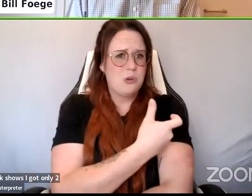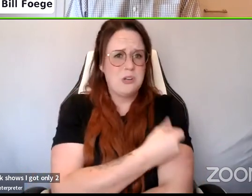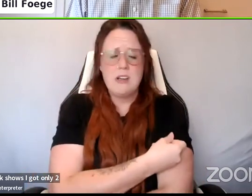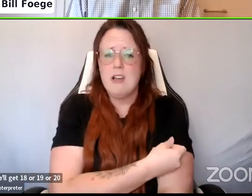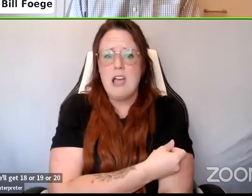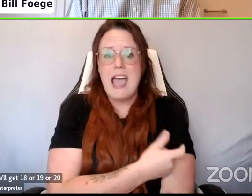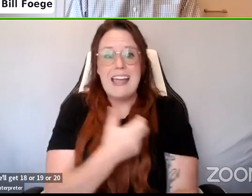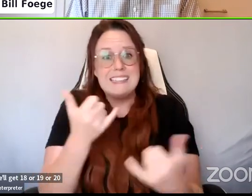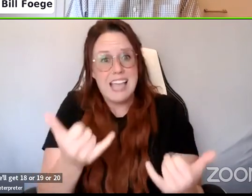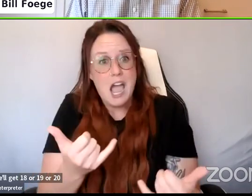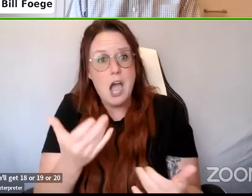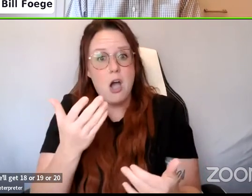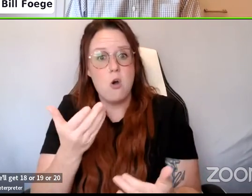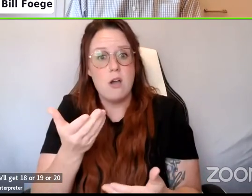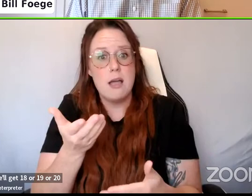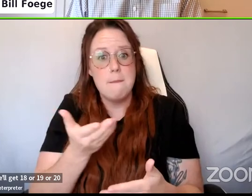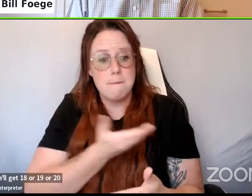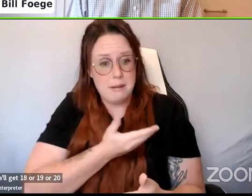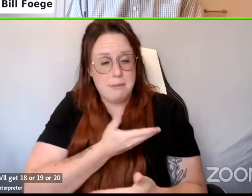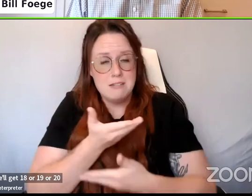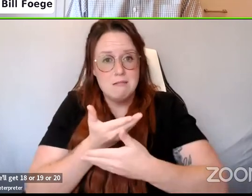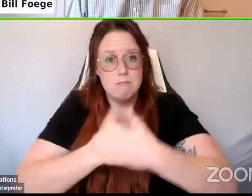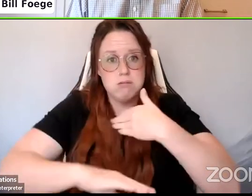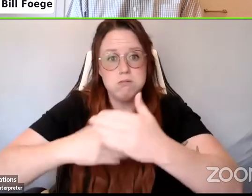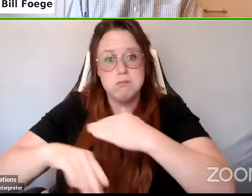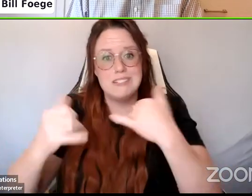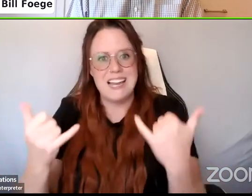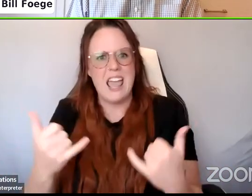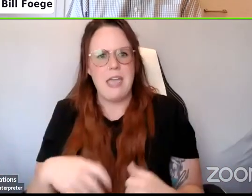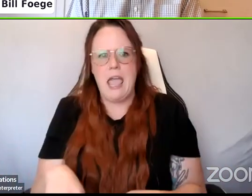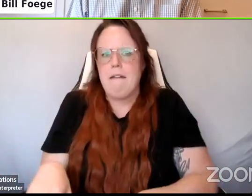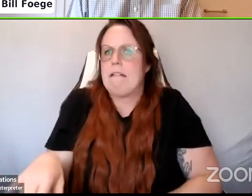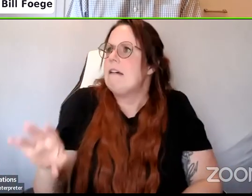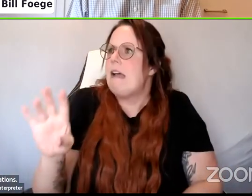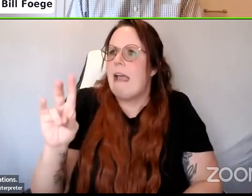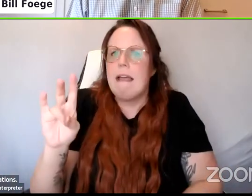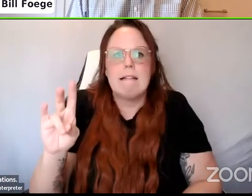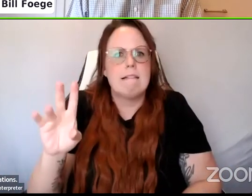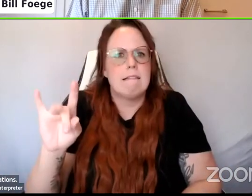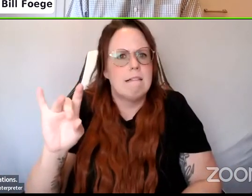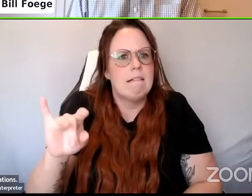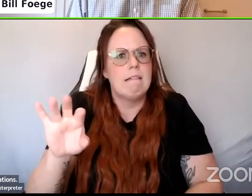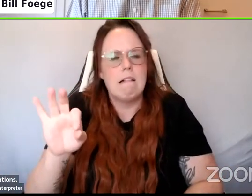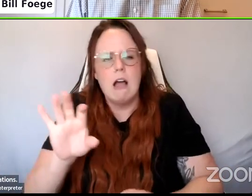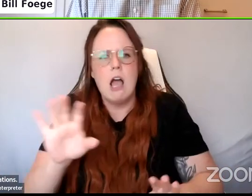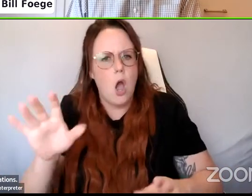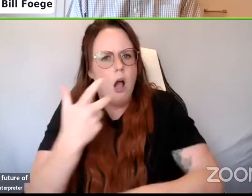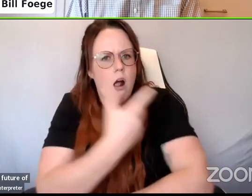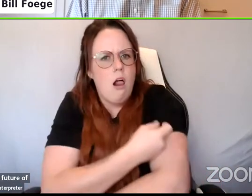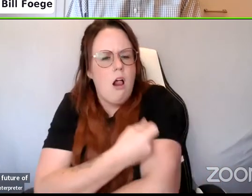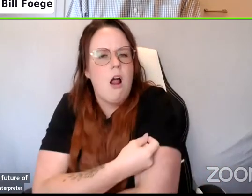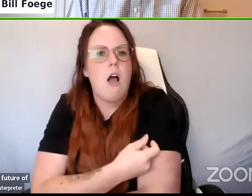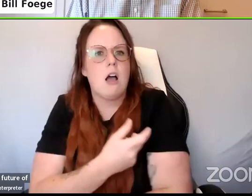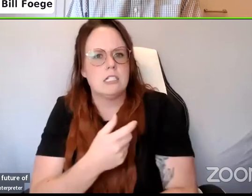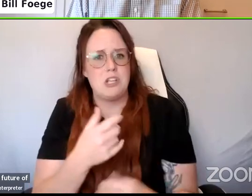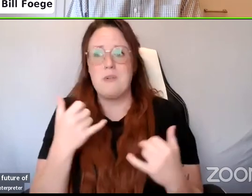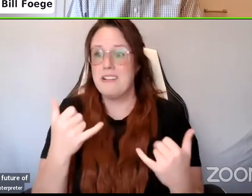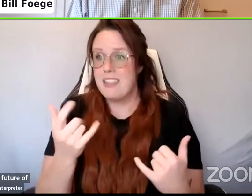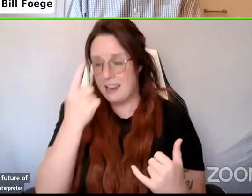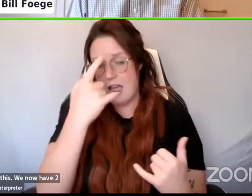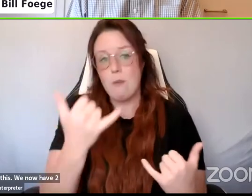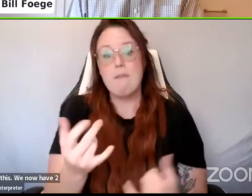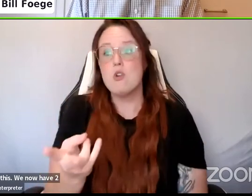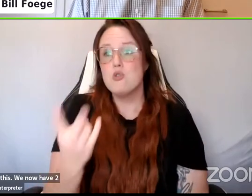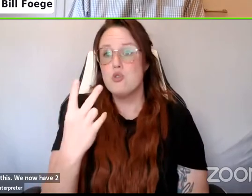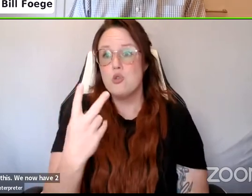different vaccinations and you look at the future of this we now have two vaccines against cancer